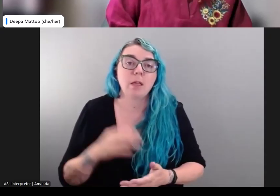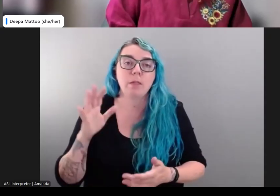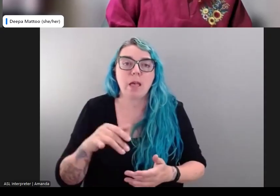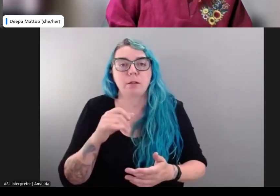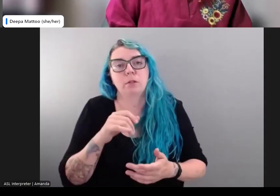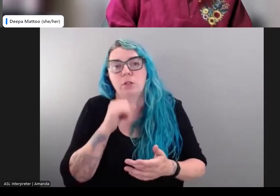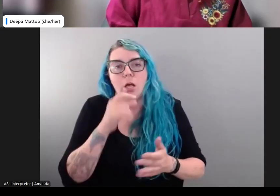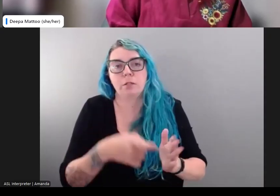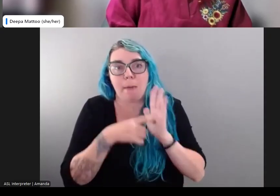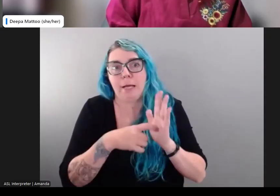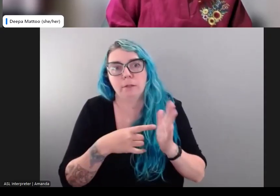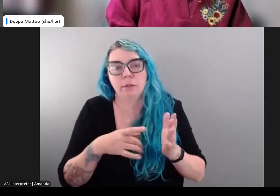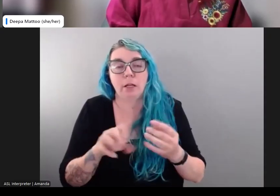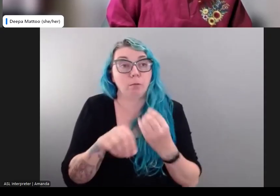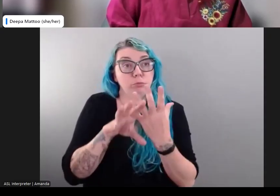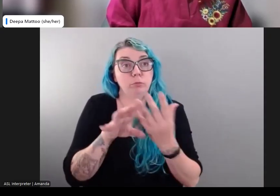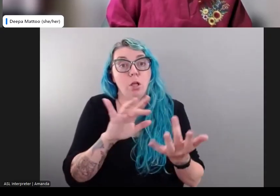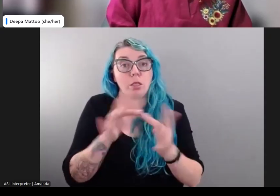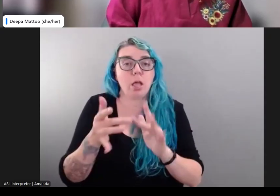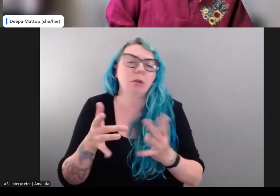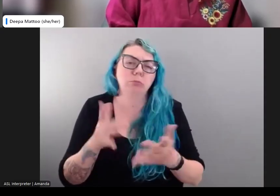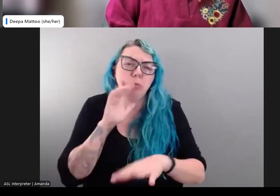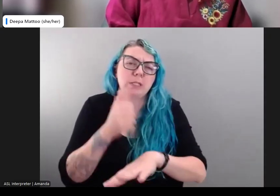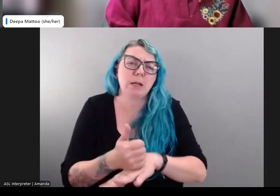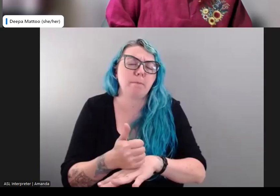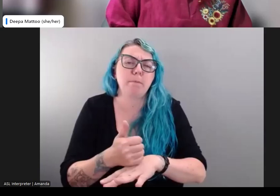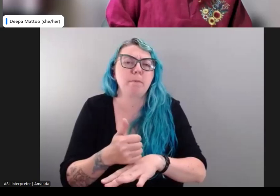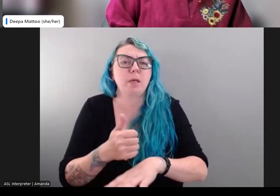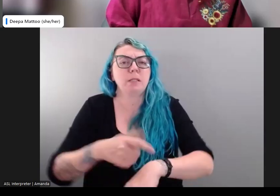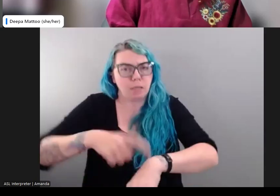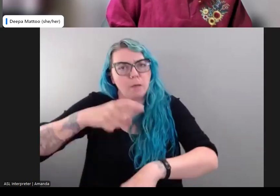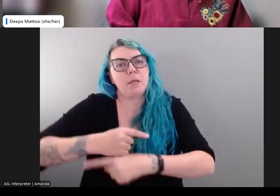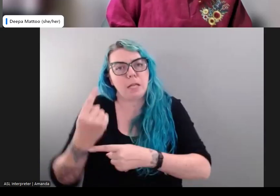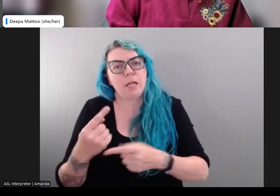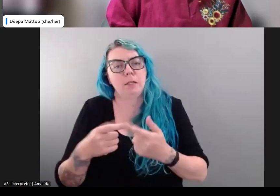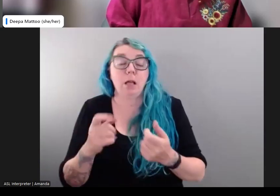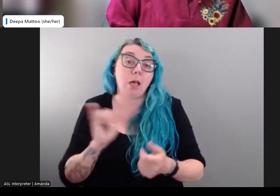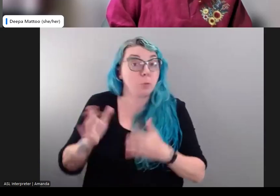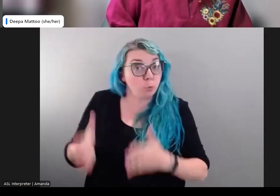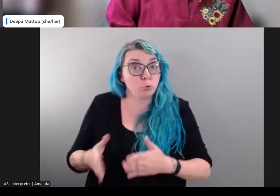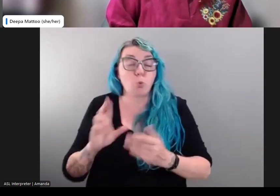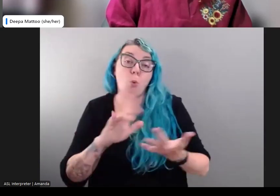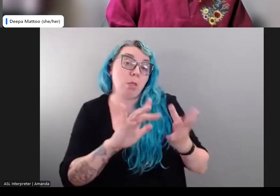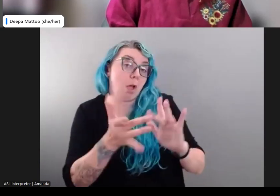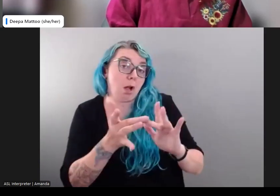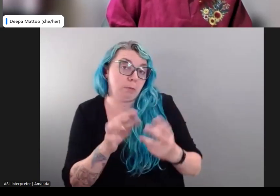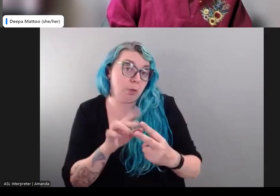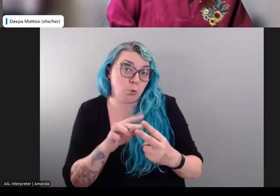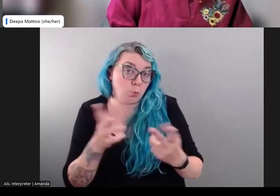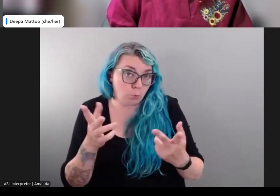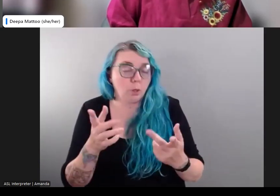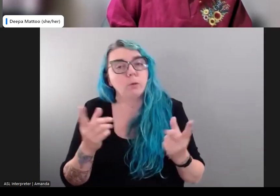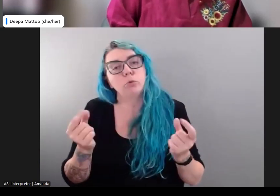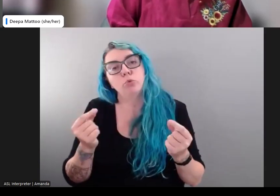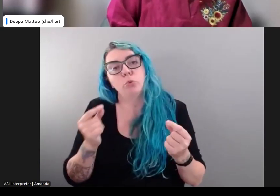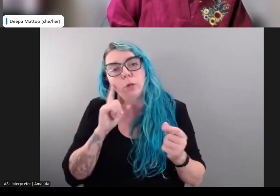like a video format. We'd actually do either a virtual or an in-person training where we'd walk you through kind of something similar to what we did today, do a demo of the